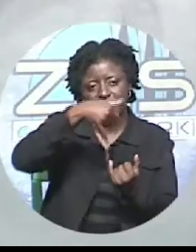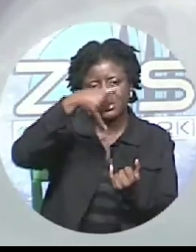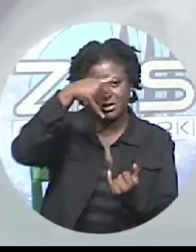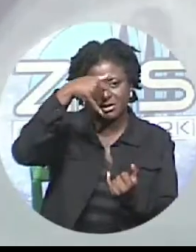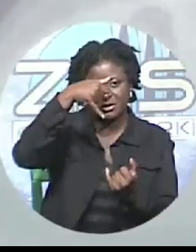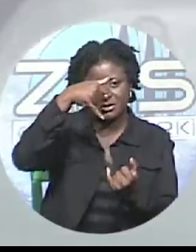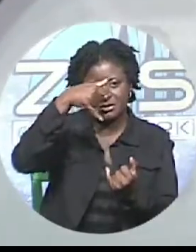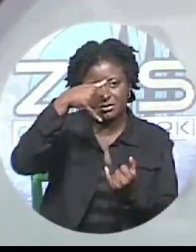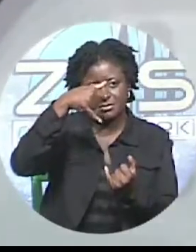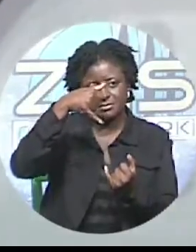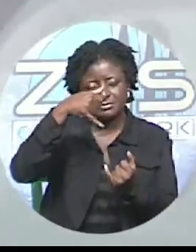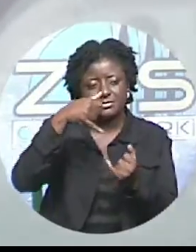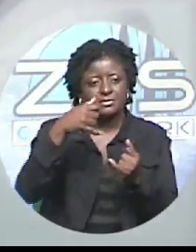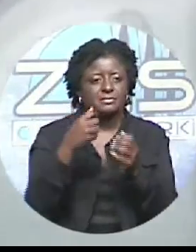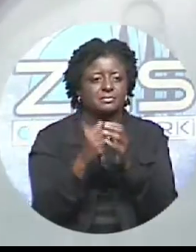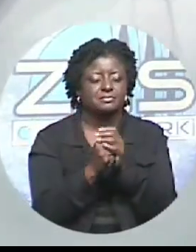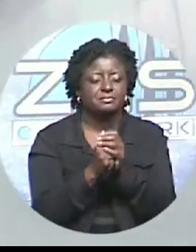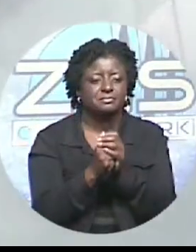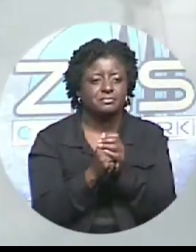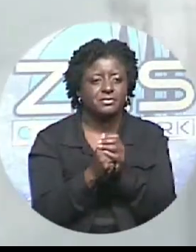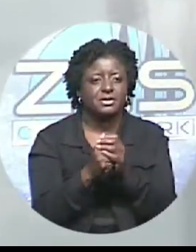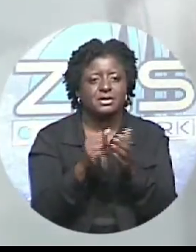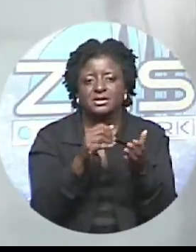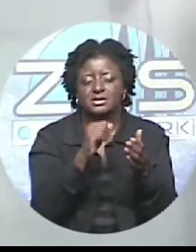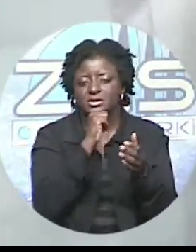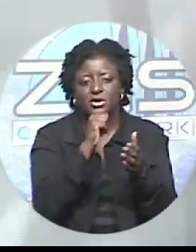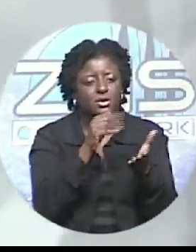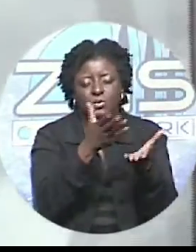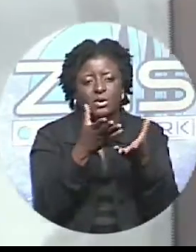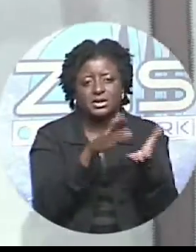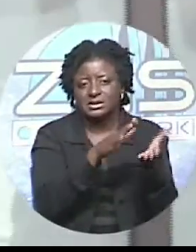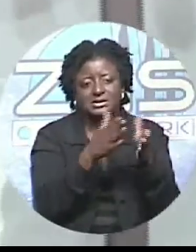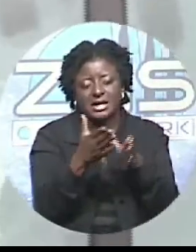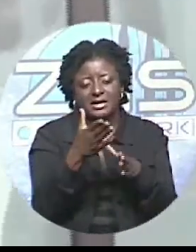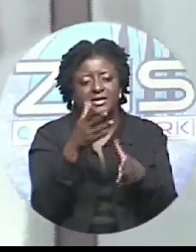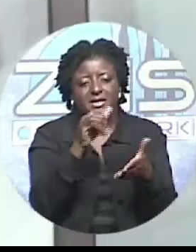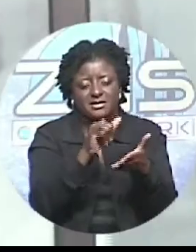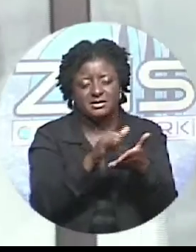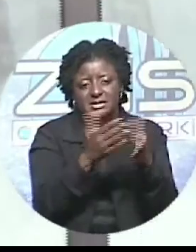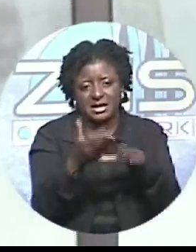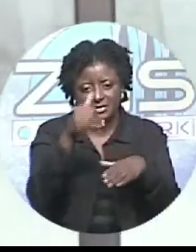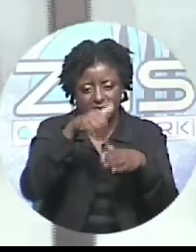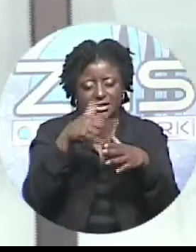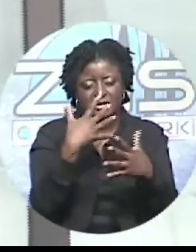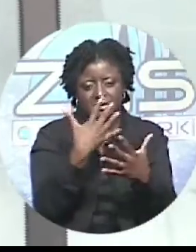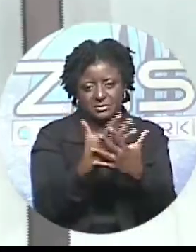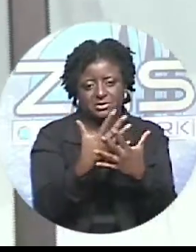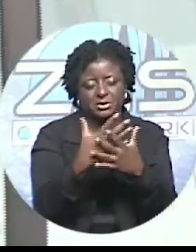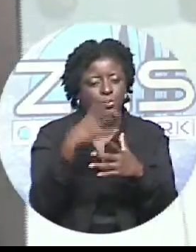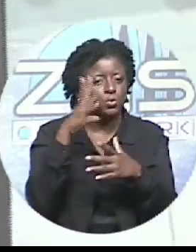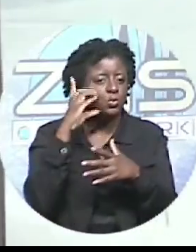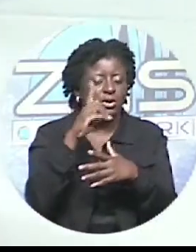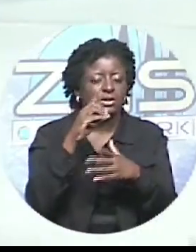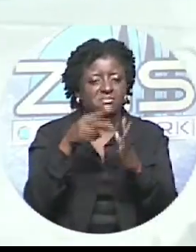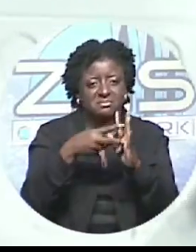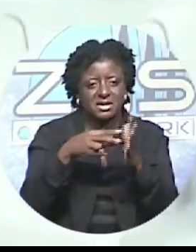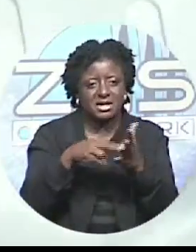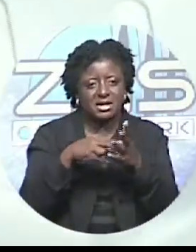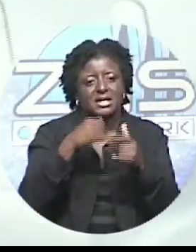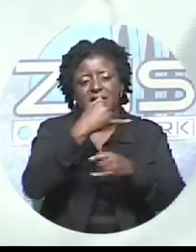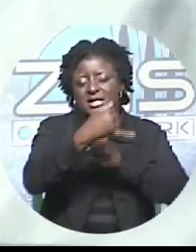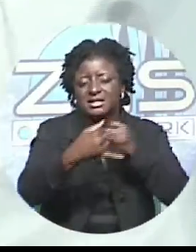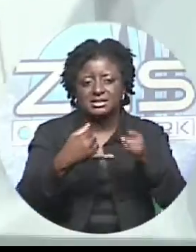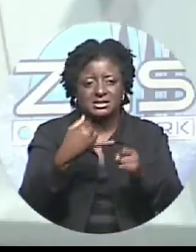custody always results in a national spectacle, and in this case, it would result in an international one. Vasyli is accused of killing her husband,